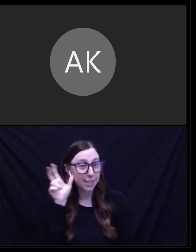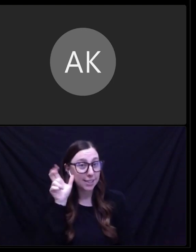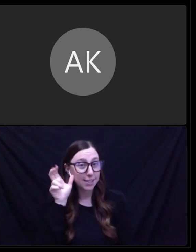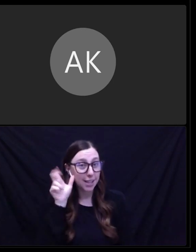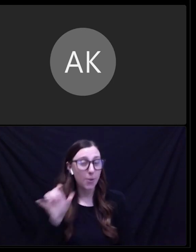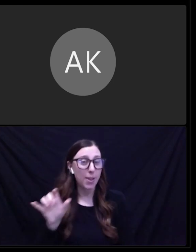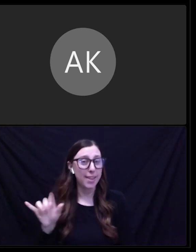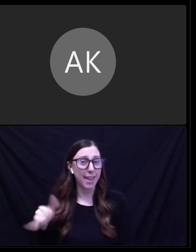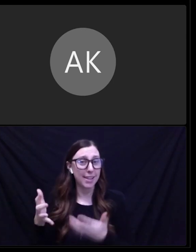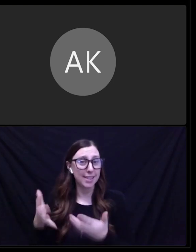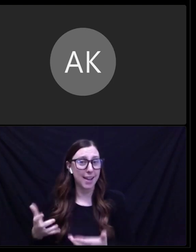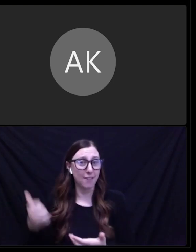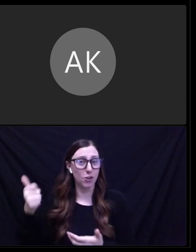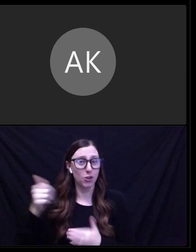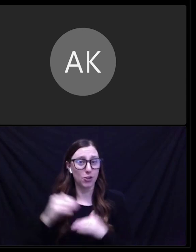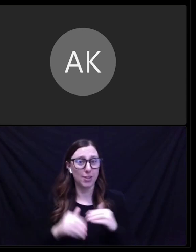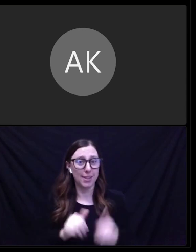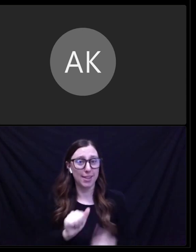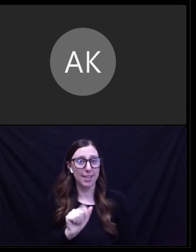itself.